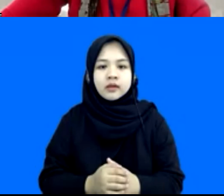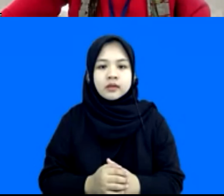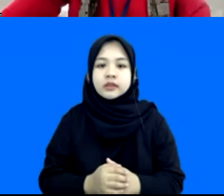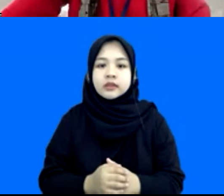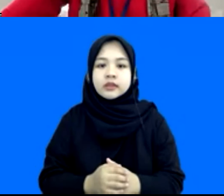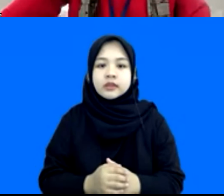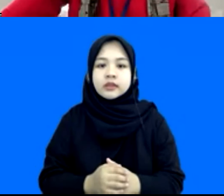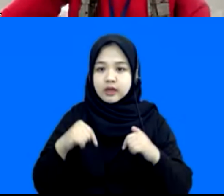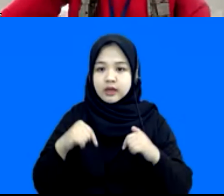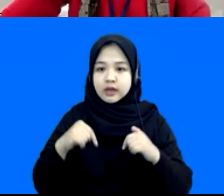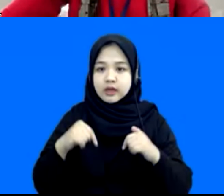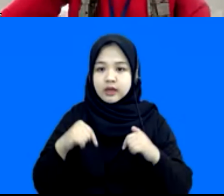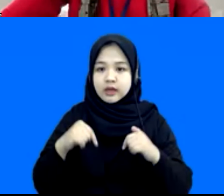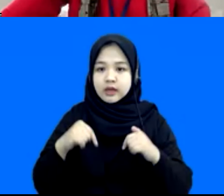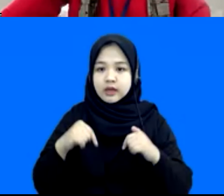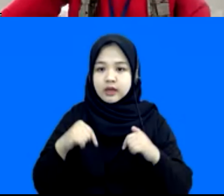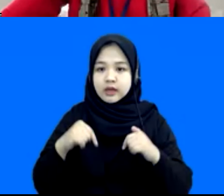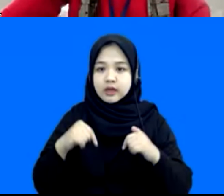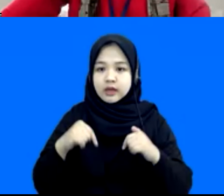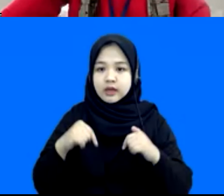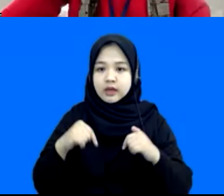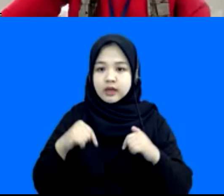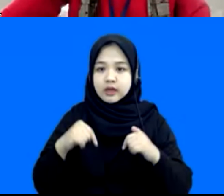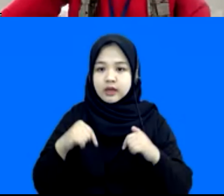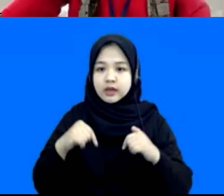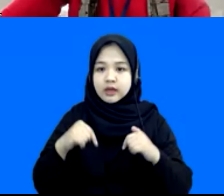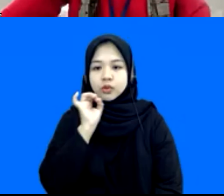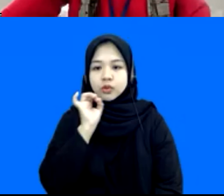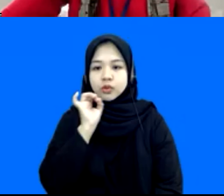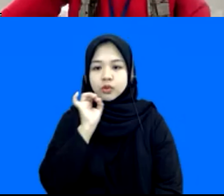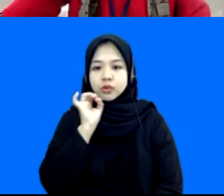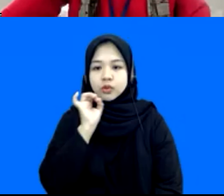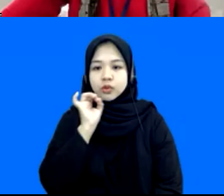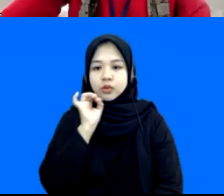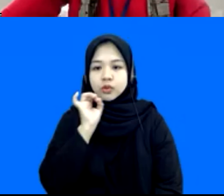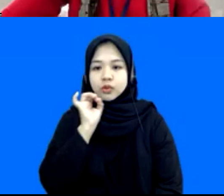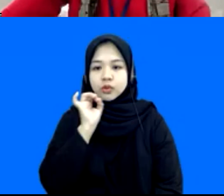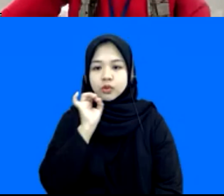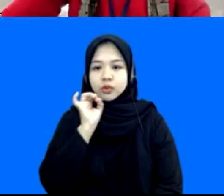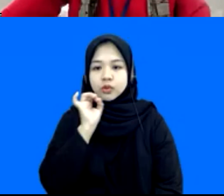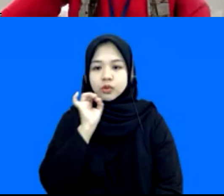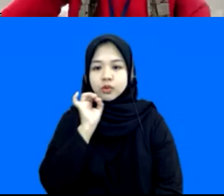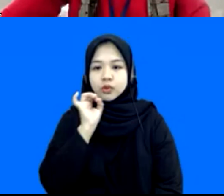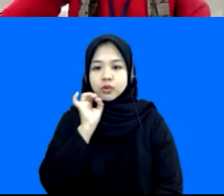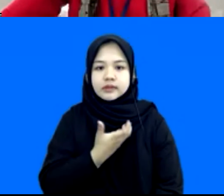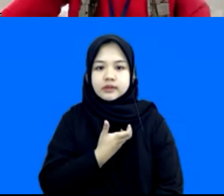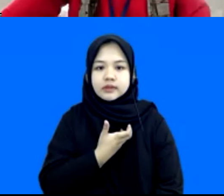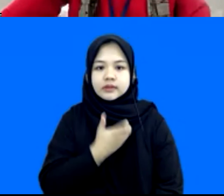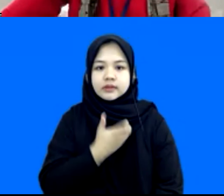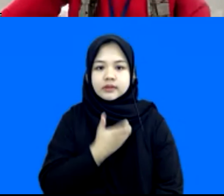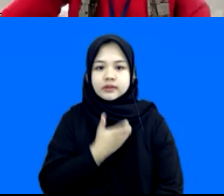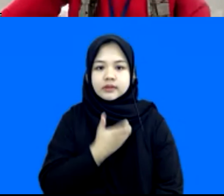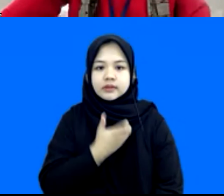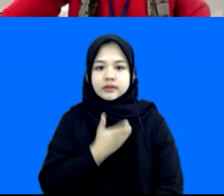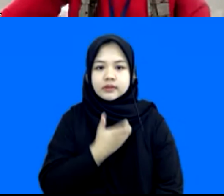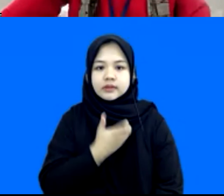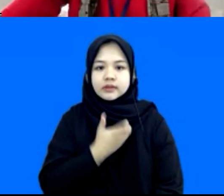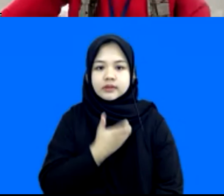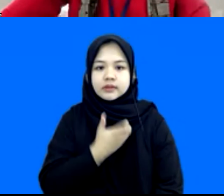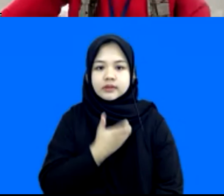through the chat. And I did want to mention also to all of the participants at the moment, please, if you have questions for other speakers,